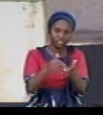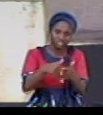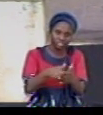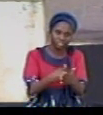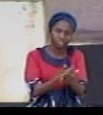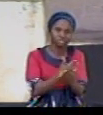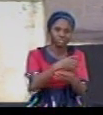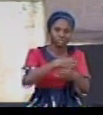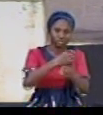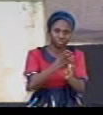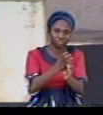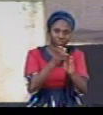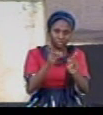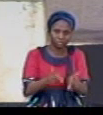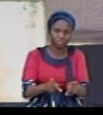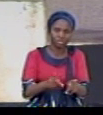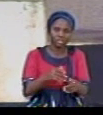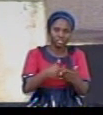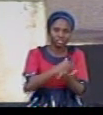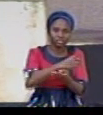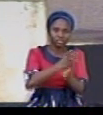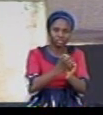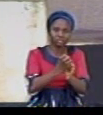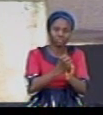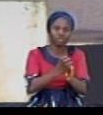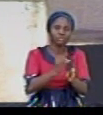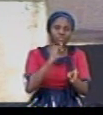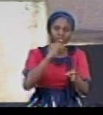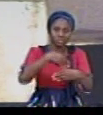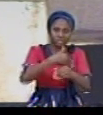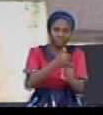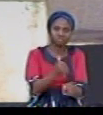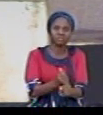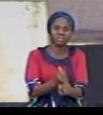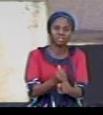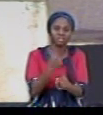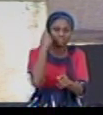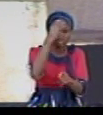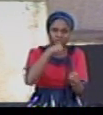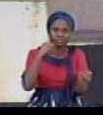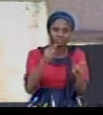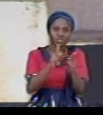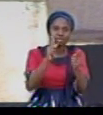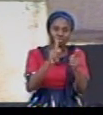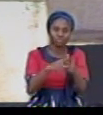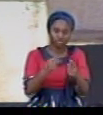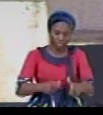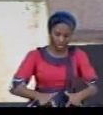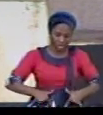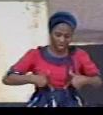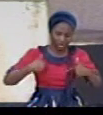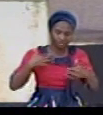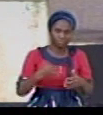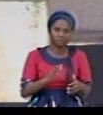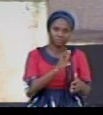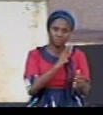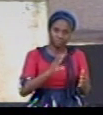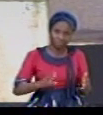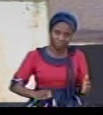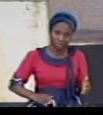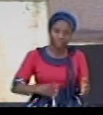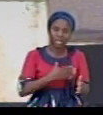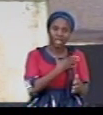creature is made conformable unto the life of Christ, and